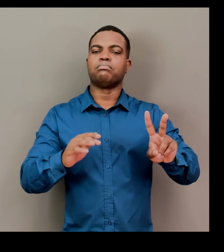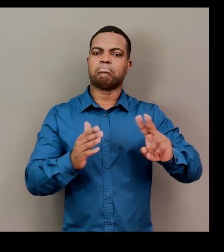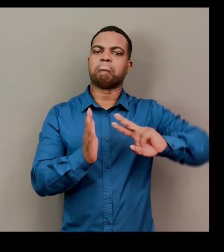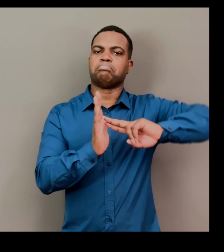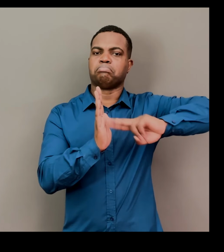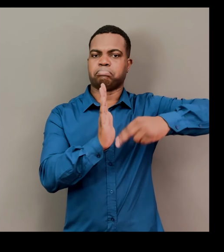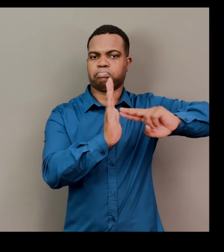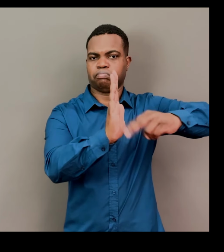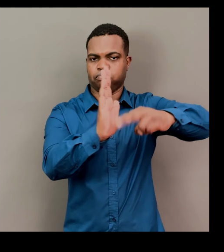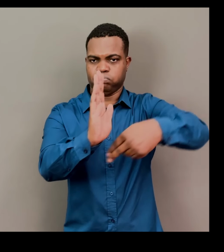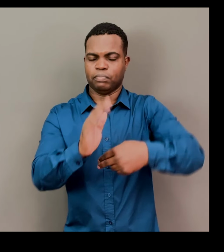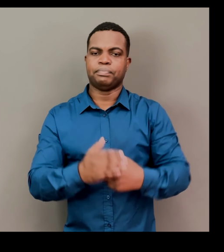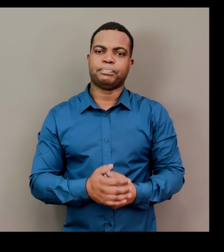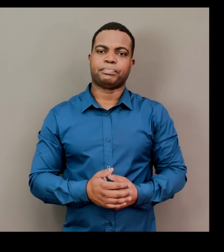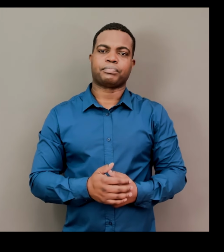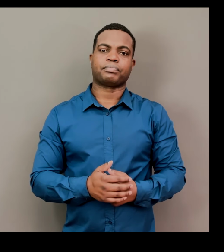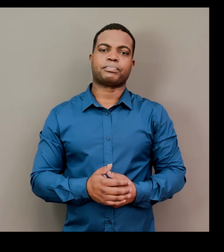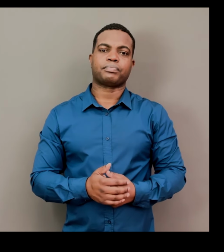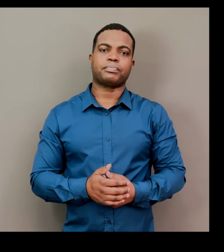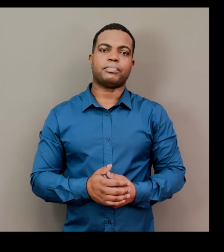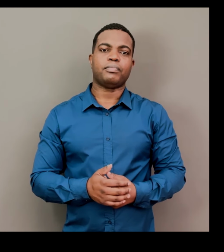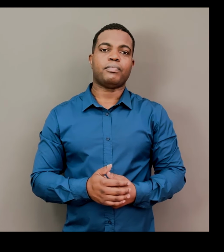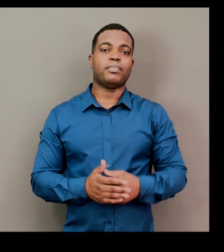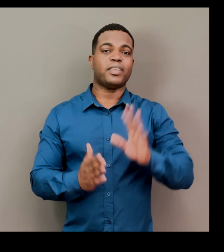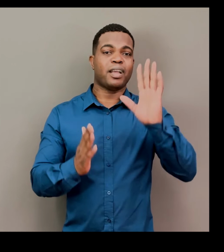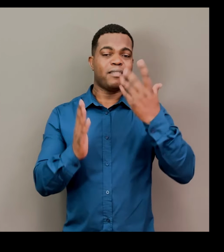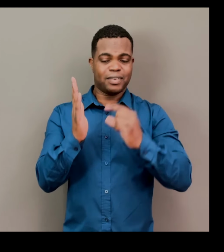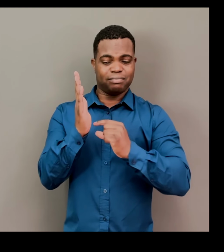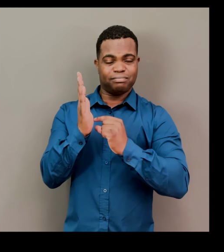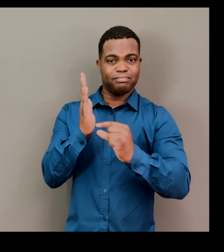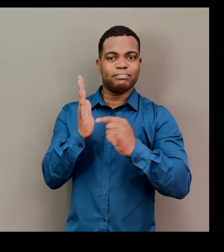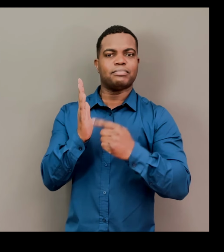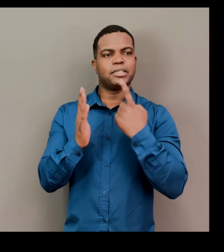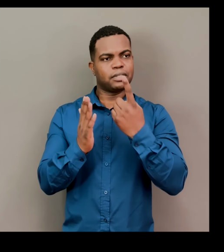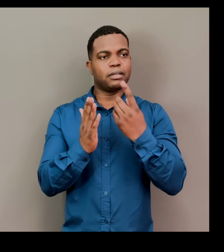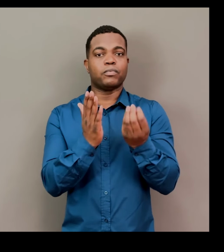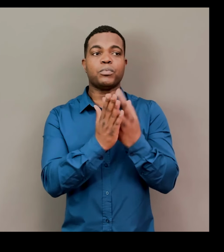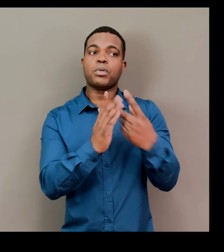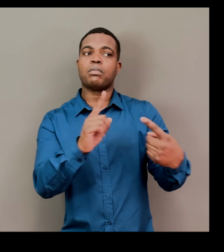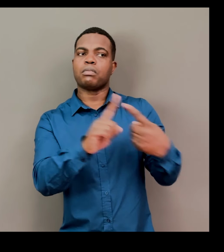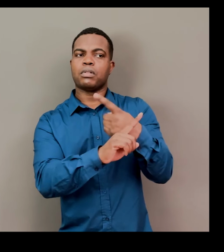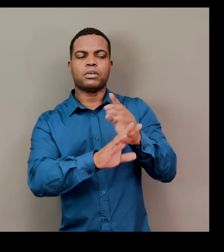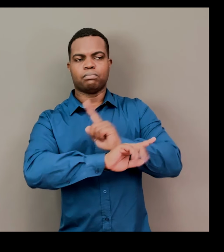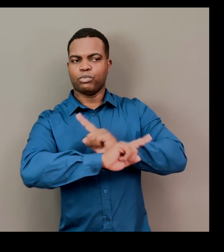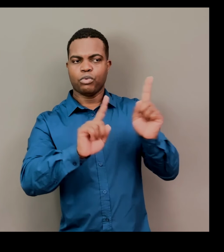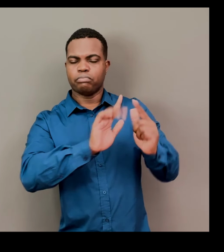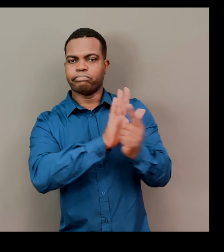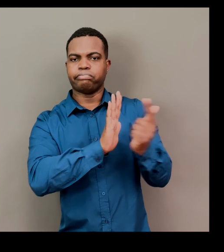which already included a section on combating disinformation.